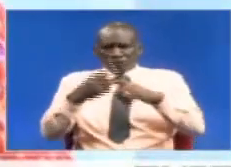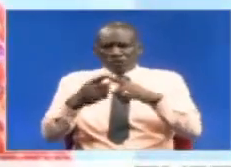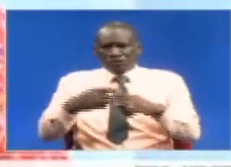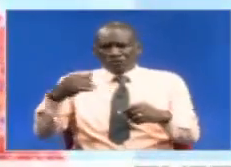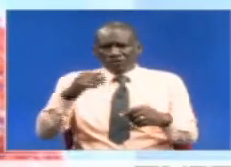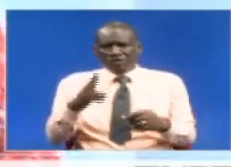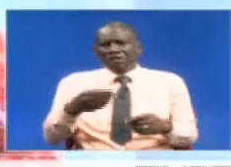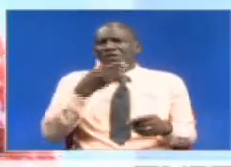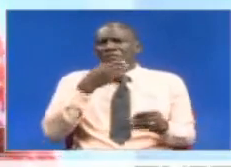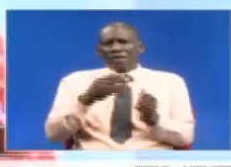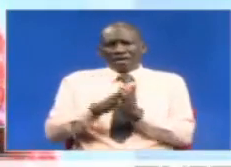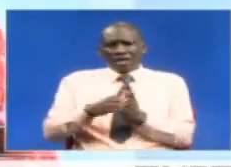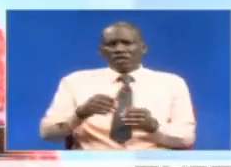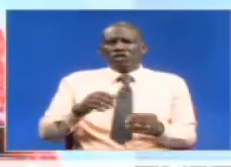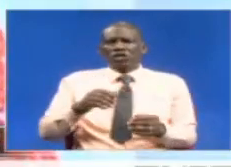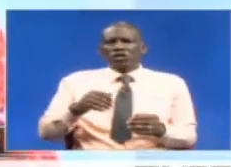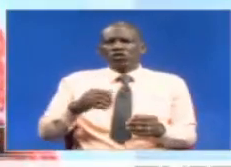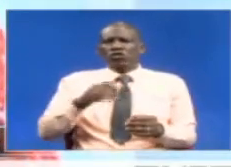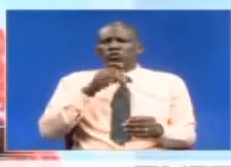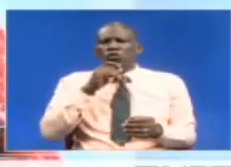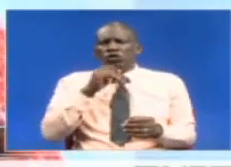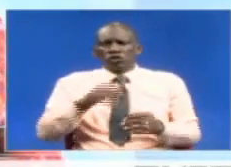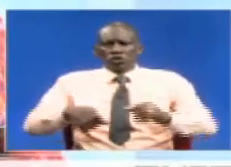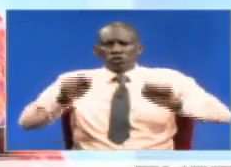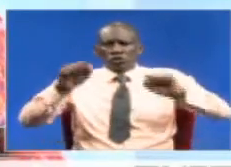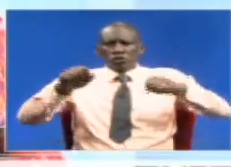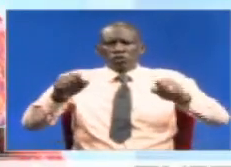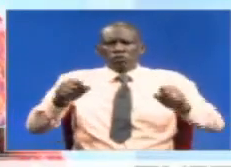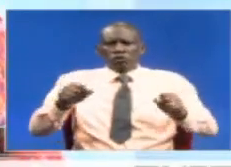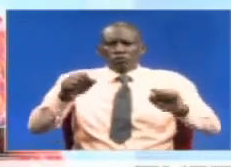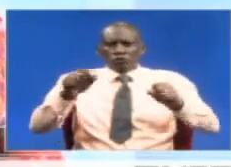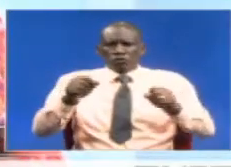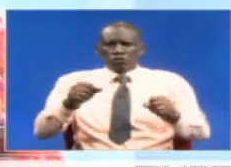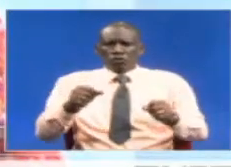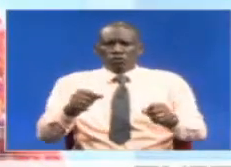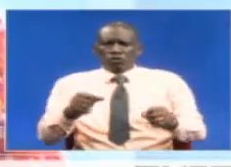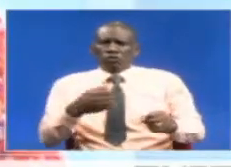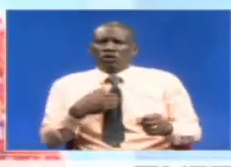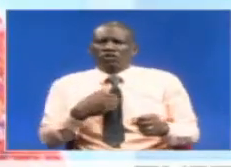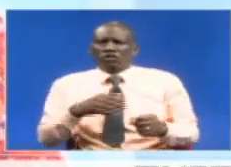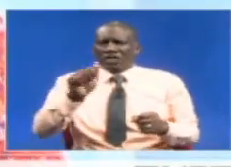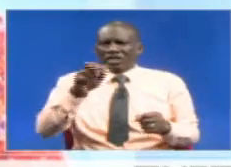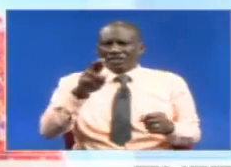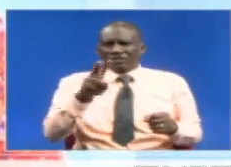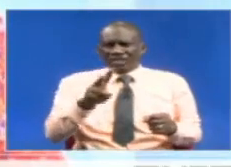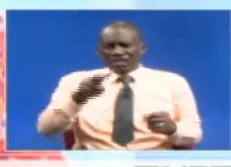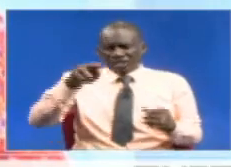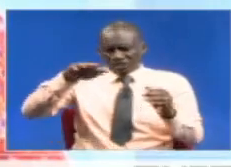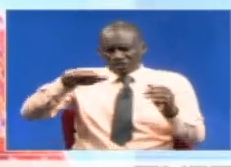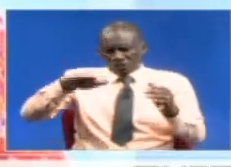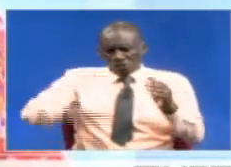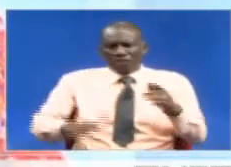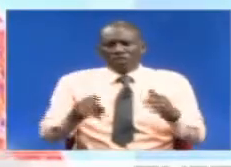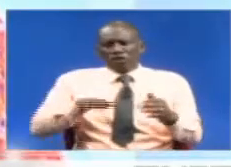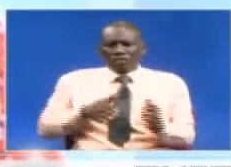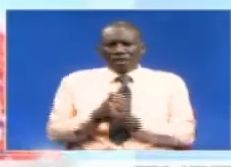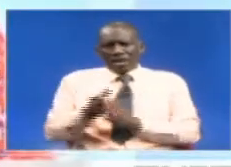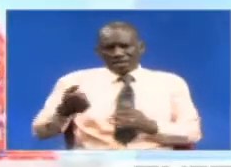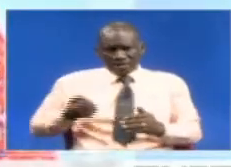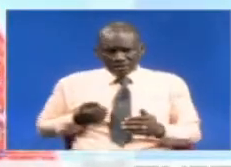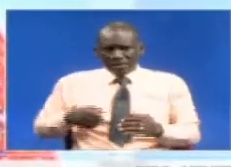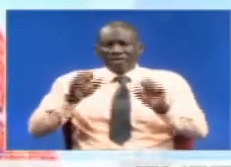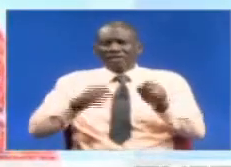the adherence rates to antiretroviral drugs is quite low as compared to women and girls. And although